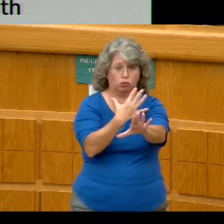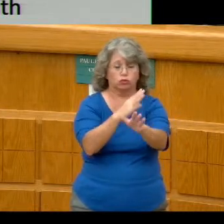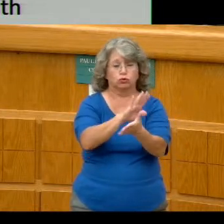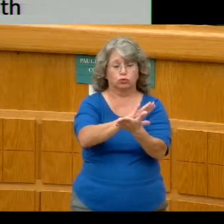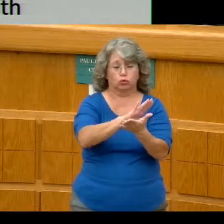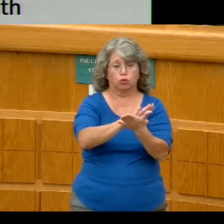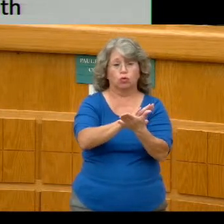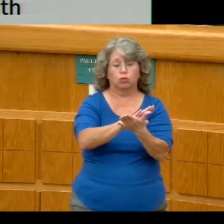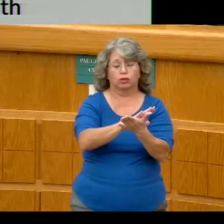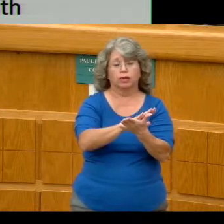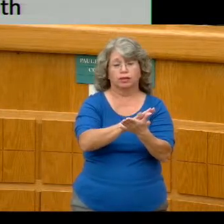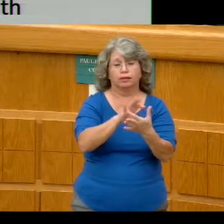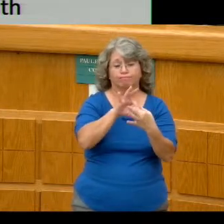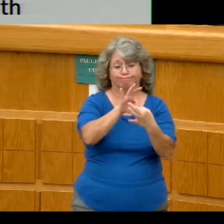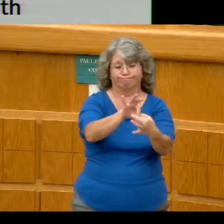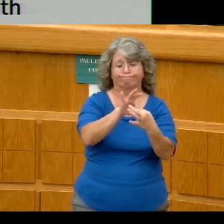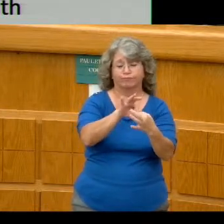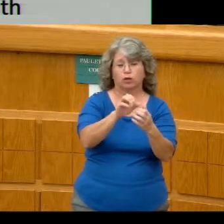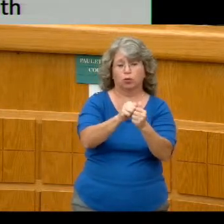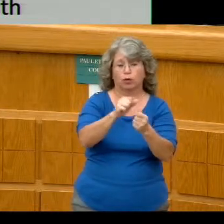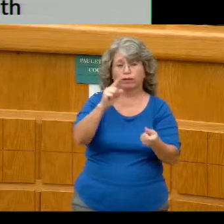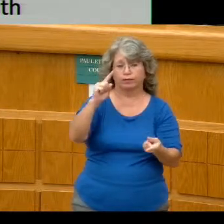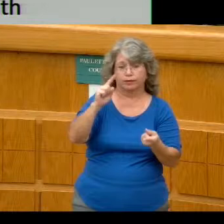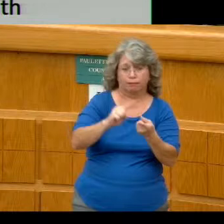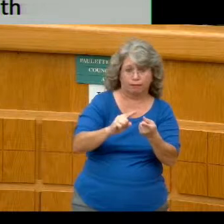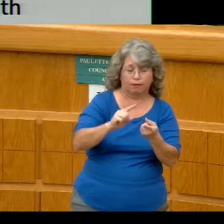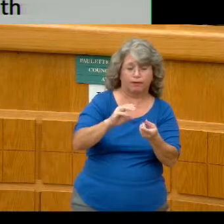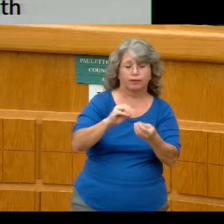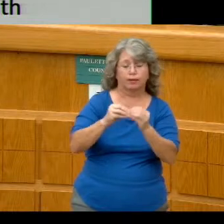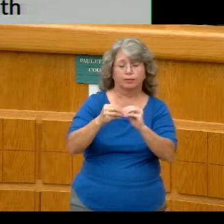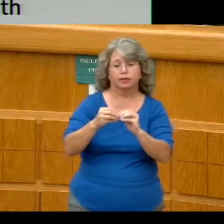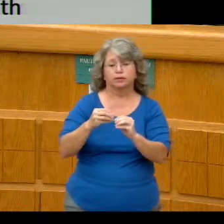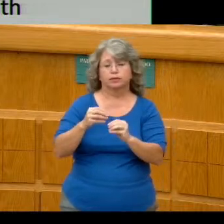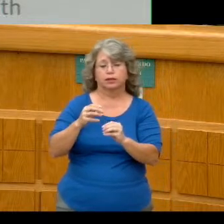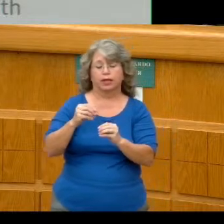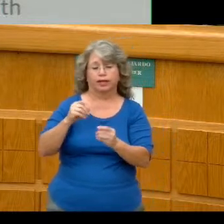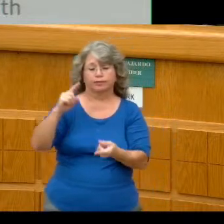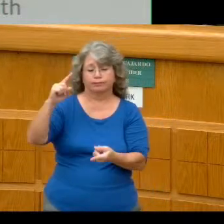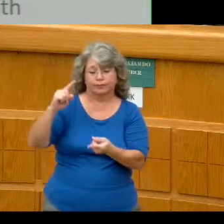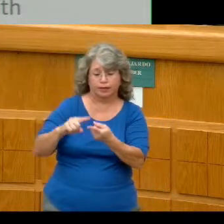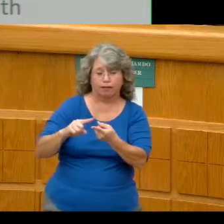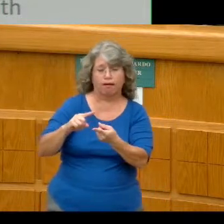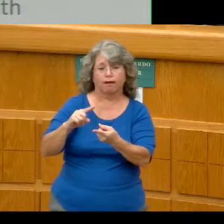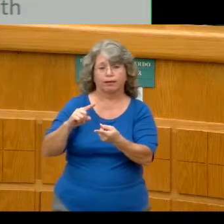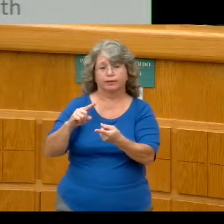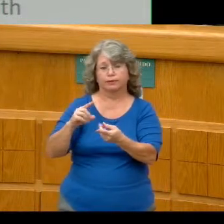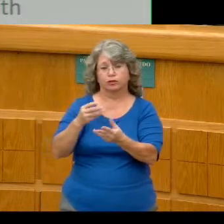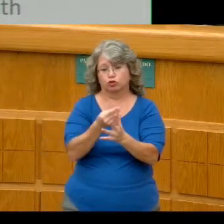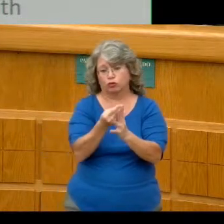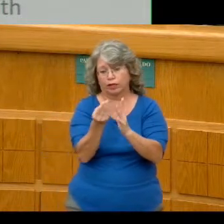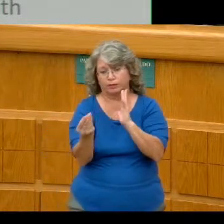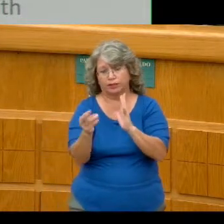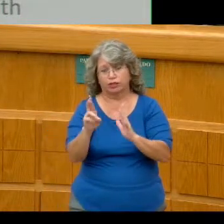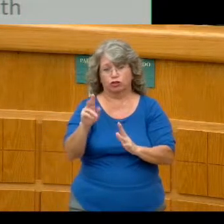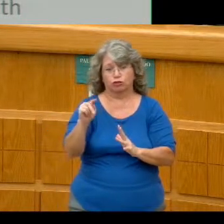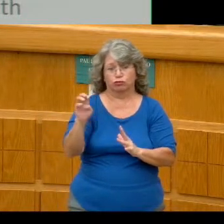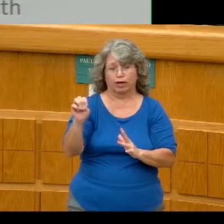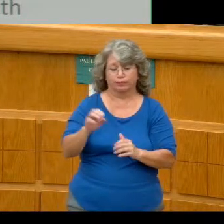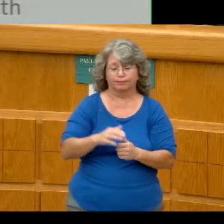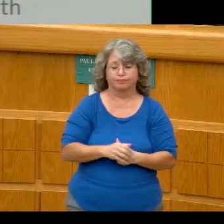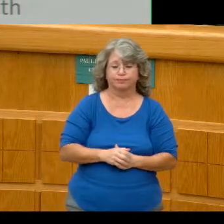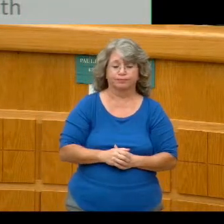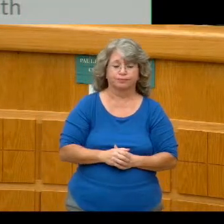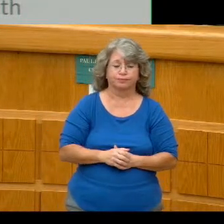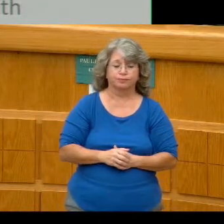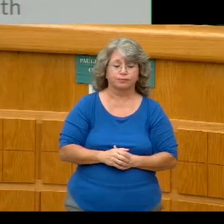encounters, which should also be correlated with a decline in transmission rate. So the silver lining of remote schooling is that. And then